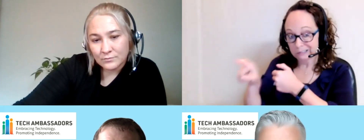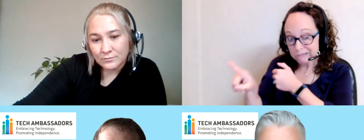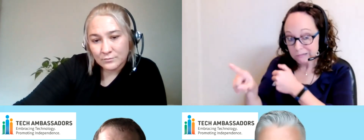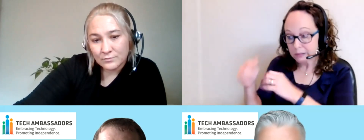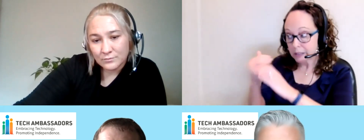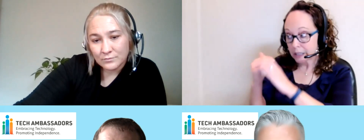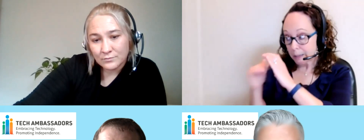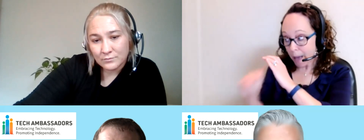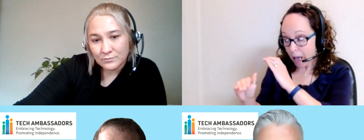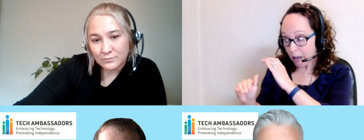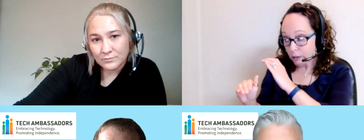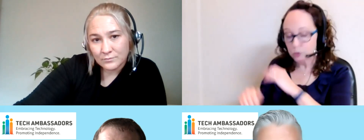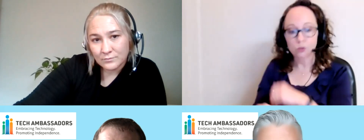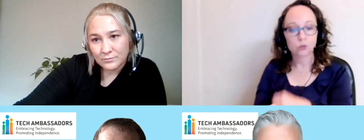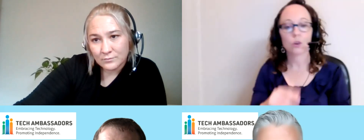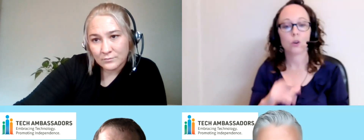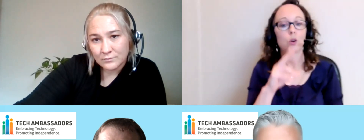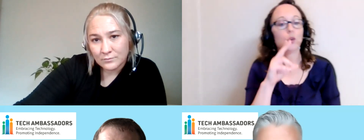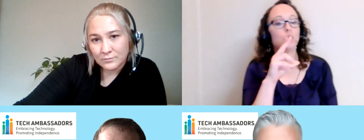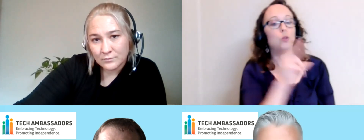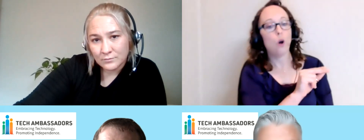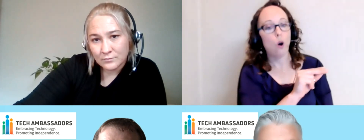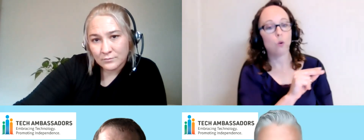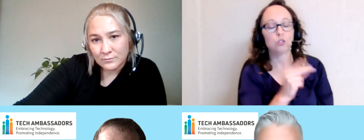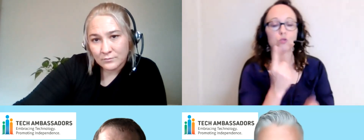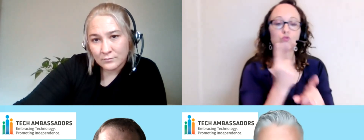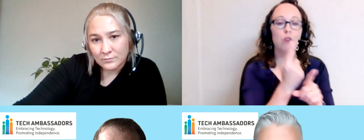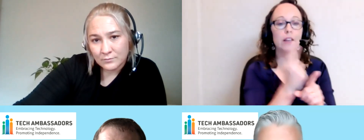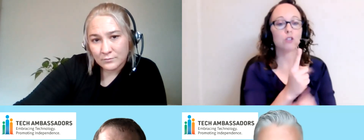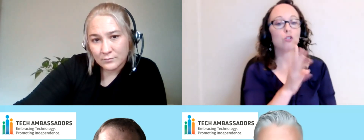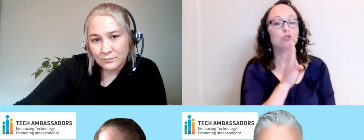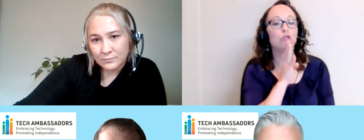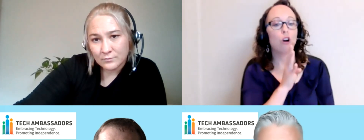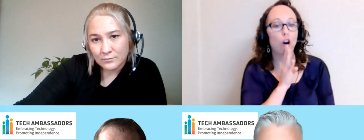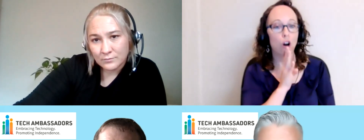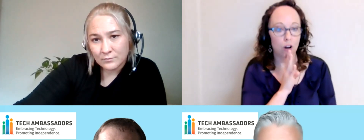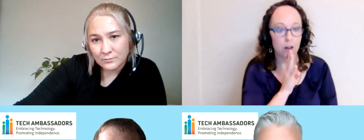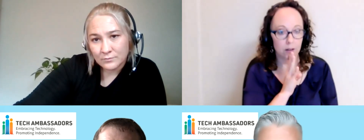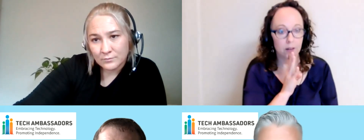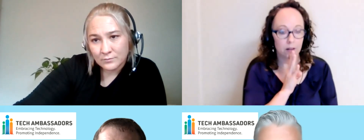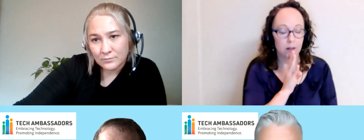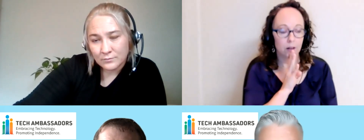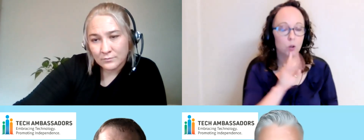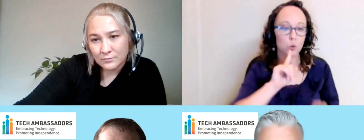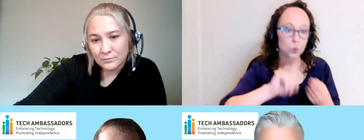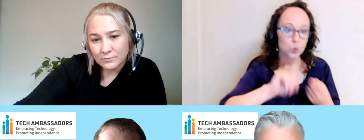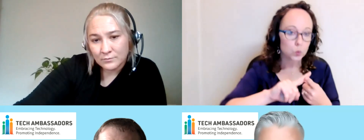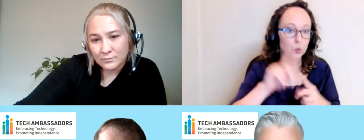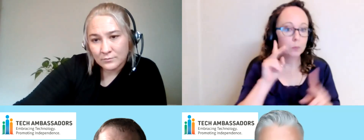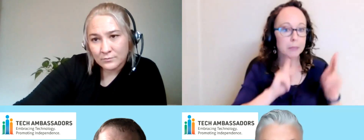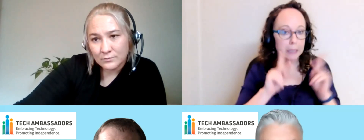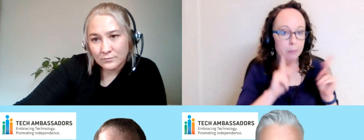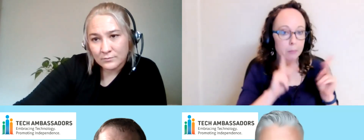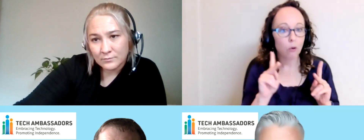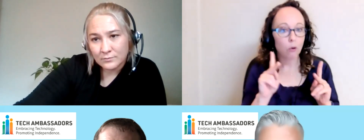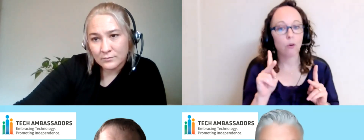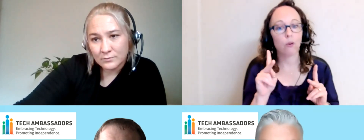want to talk to people on my phone on Gmail.